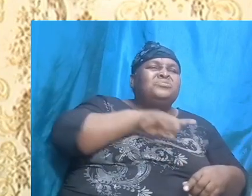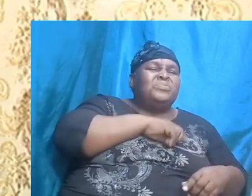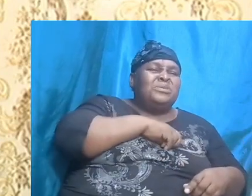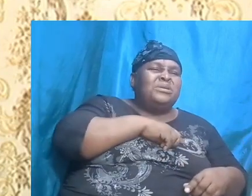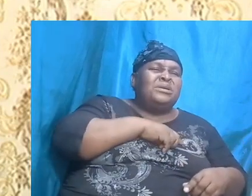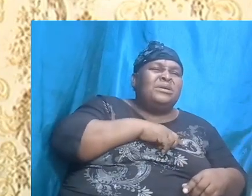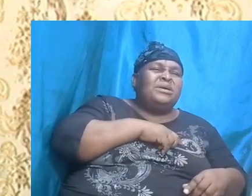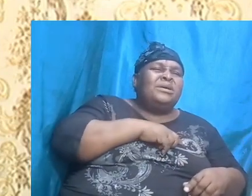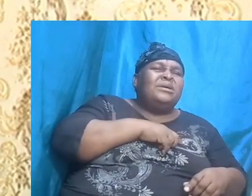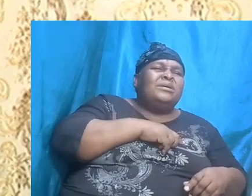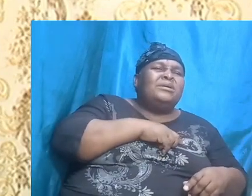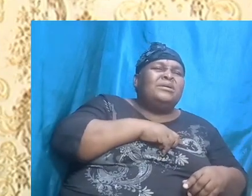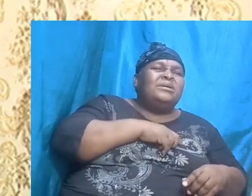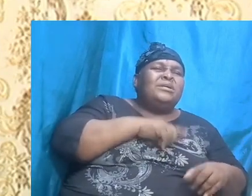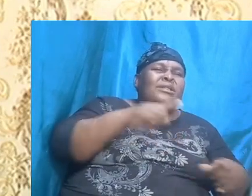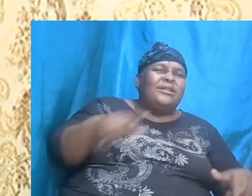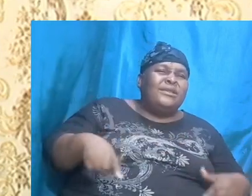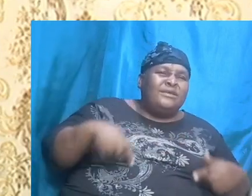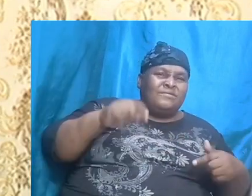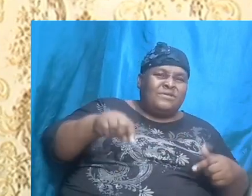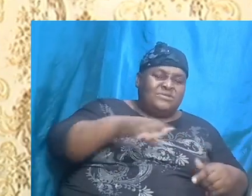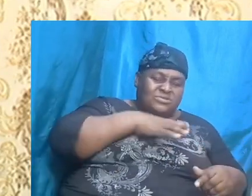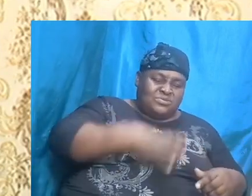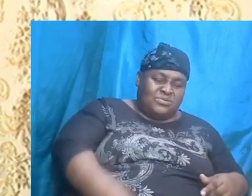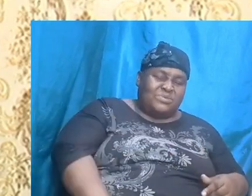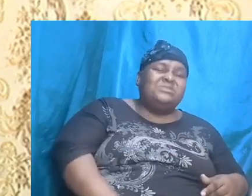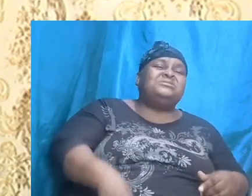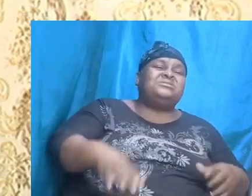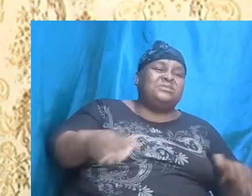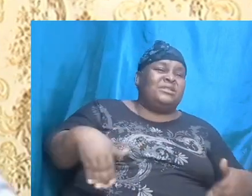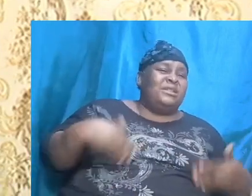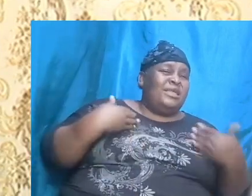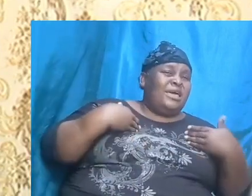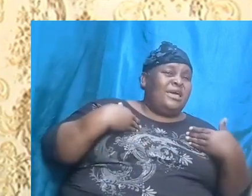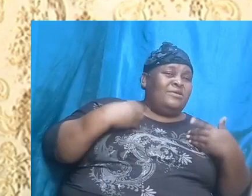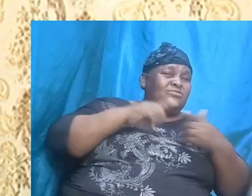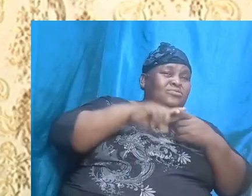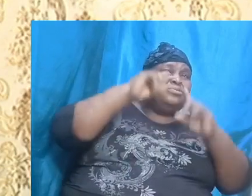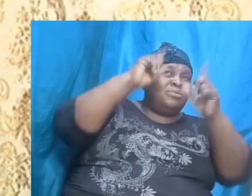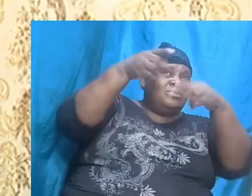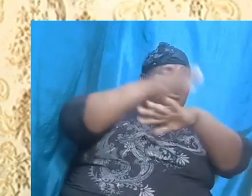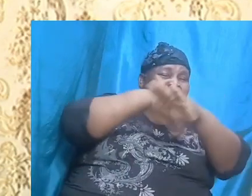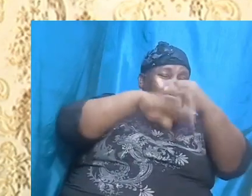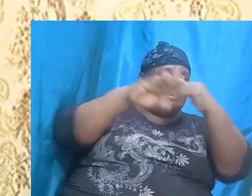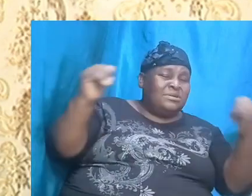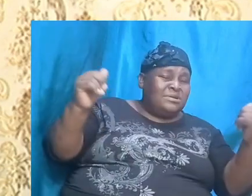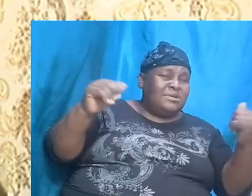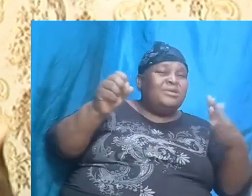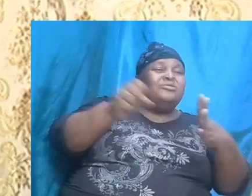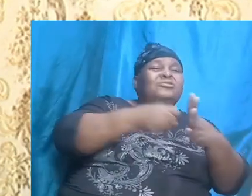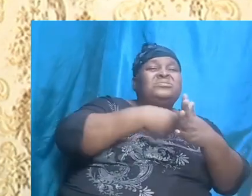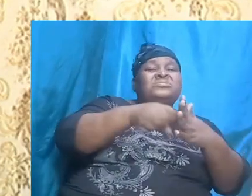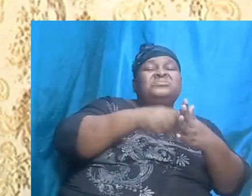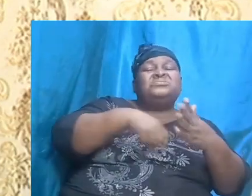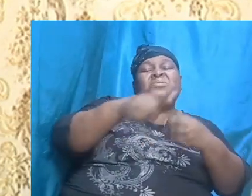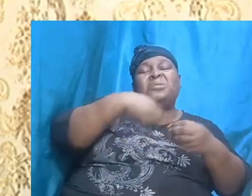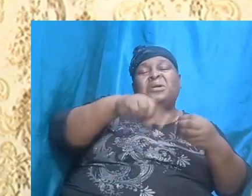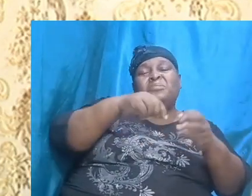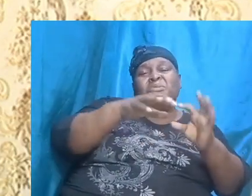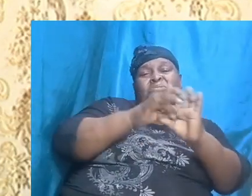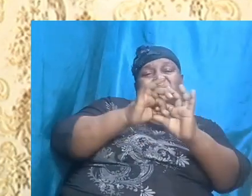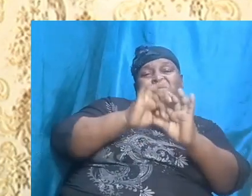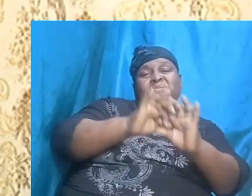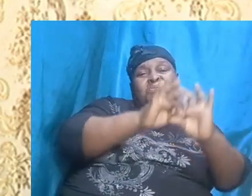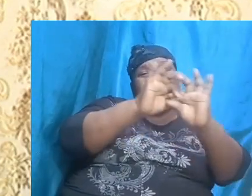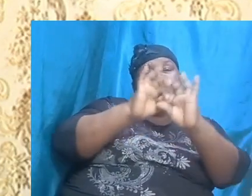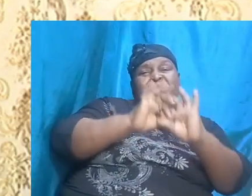towards the new Jerusalem, just like they would sing the songs about unity, or the song about unity as they travel along the